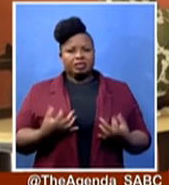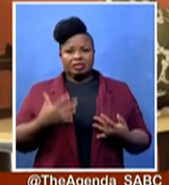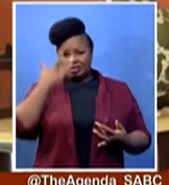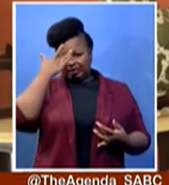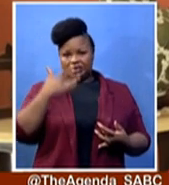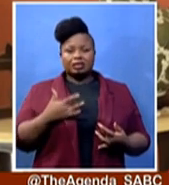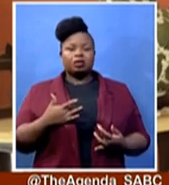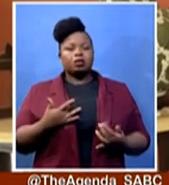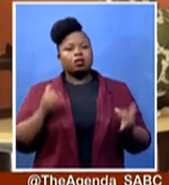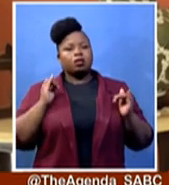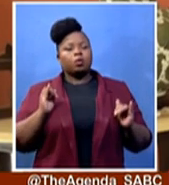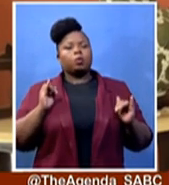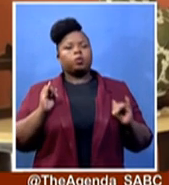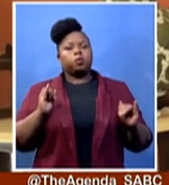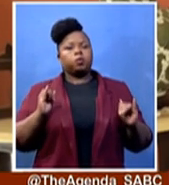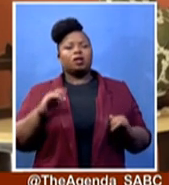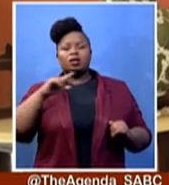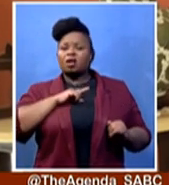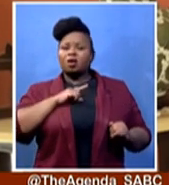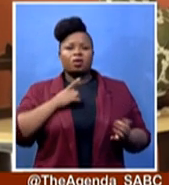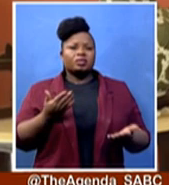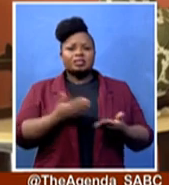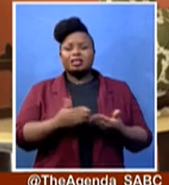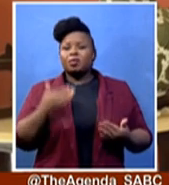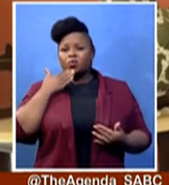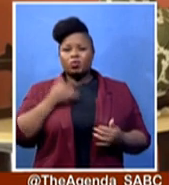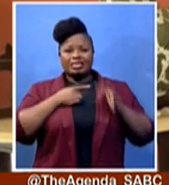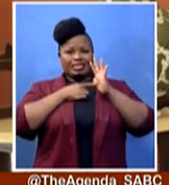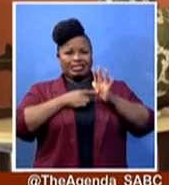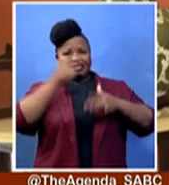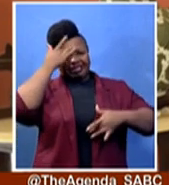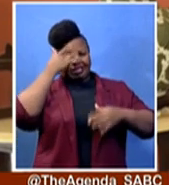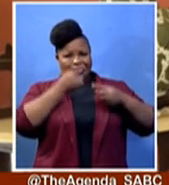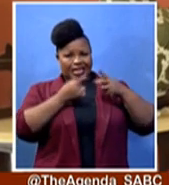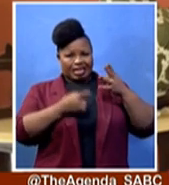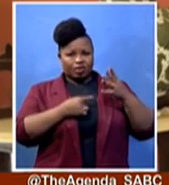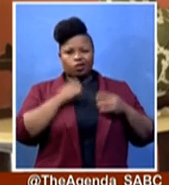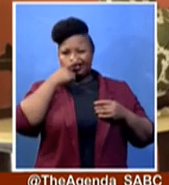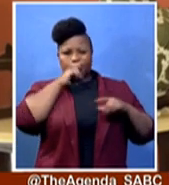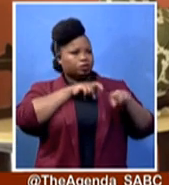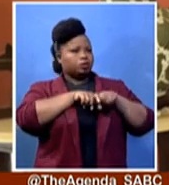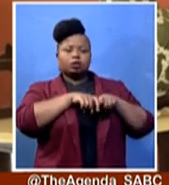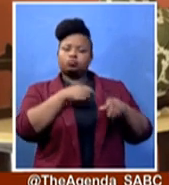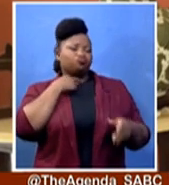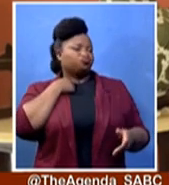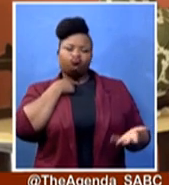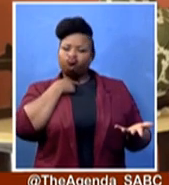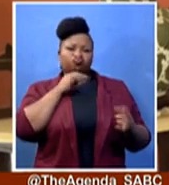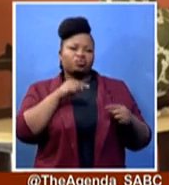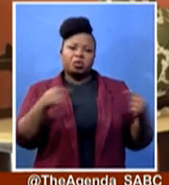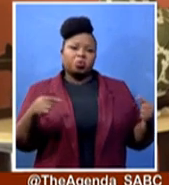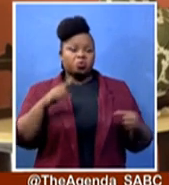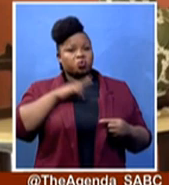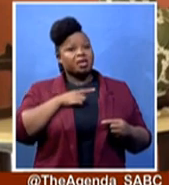has COVID-19 symptoms is even able to get themselves tested. So it's quite likely that the actual outbreak is a lot larger. We're also